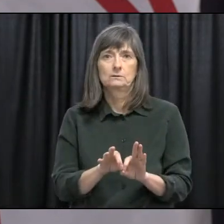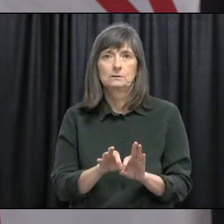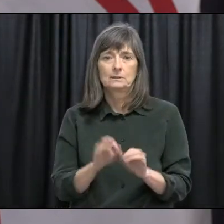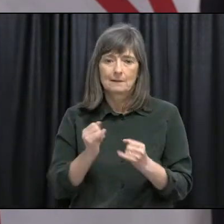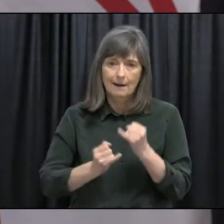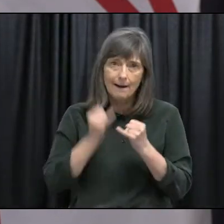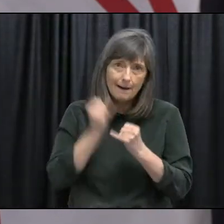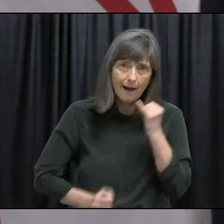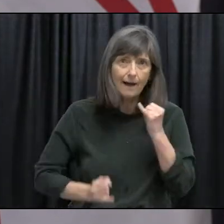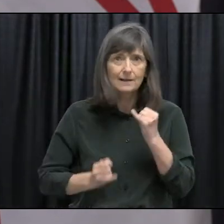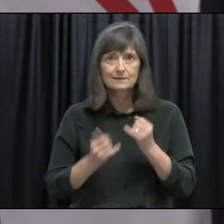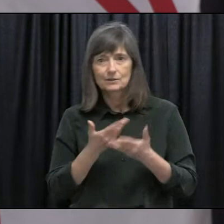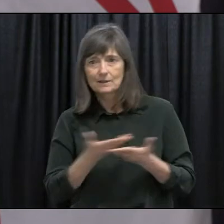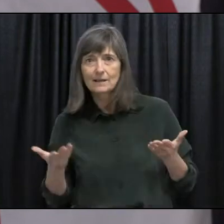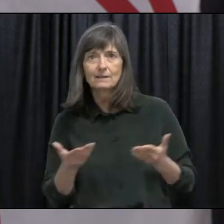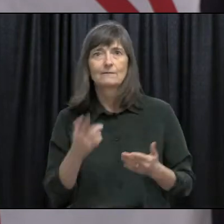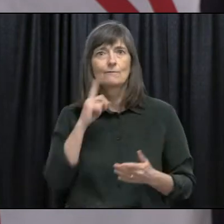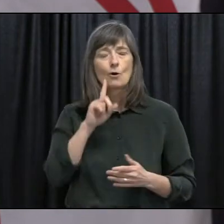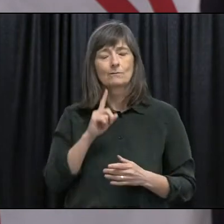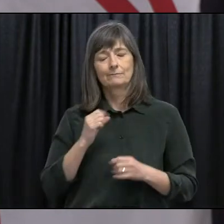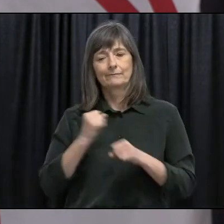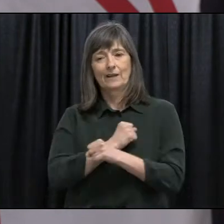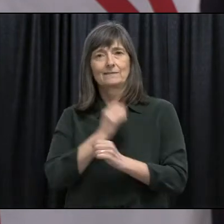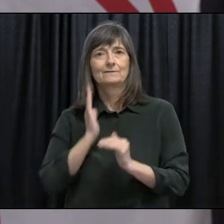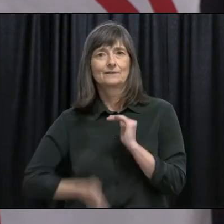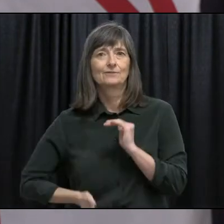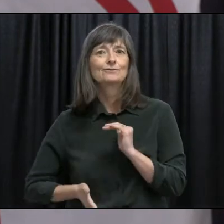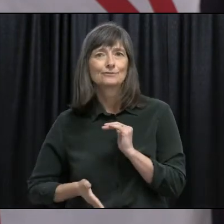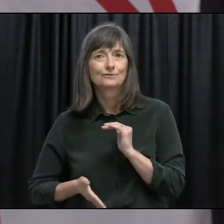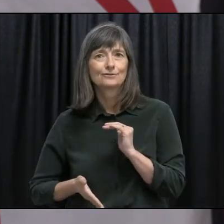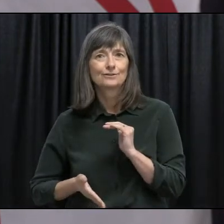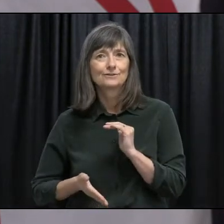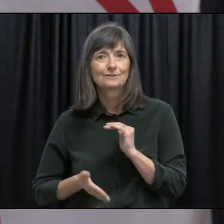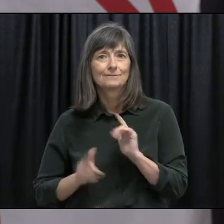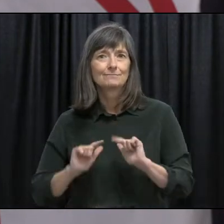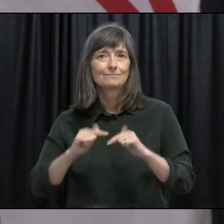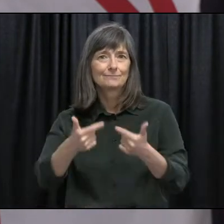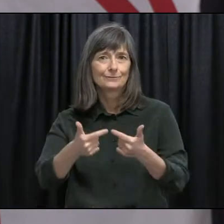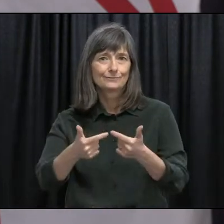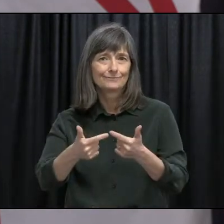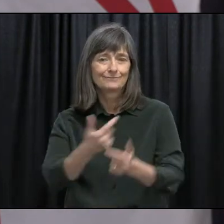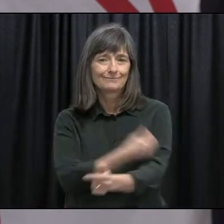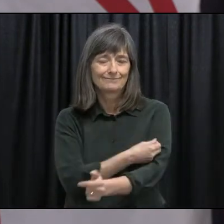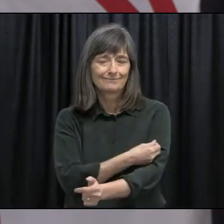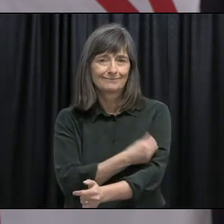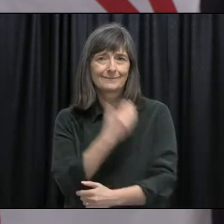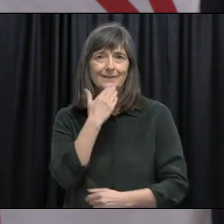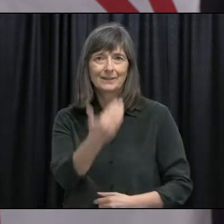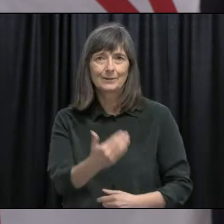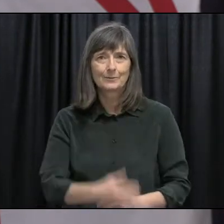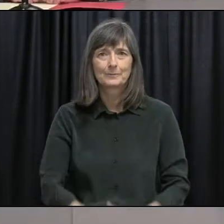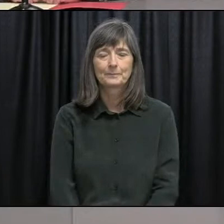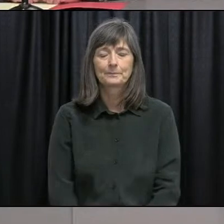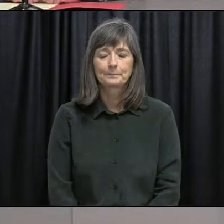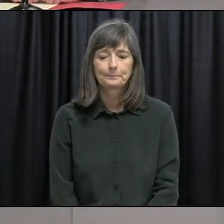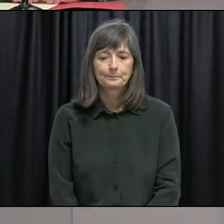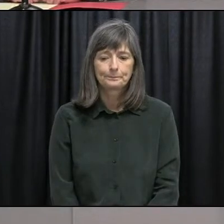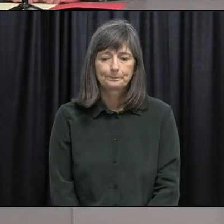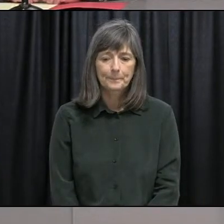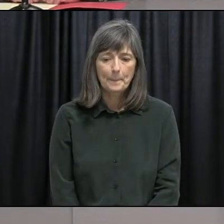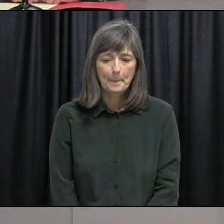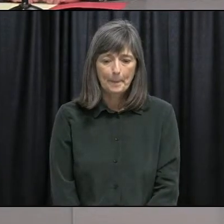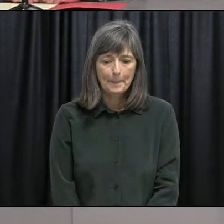final thing that gets us through this fight, and please do your part and get your vaccine. Thanks very much. Thank you,